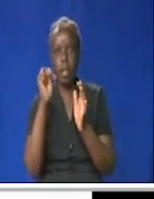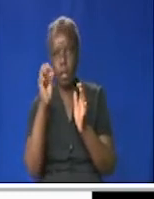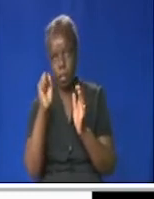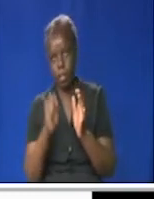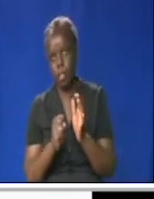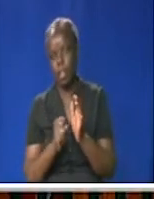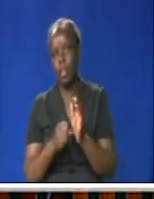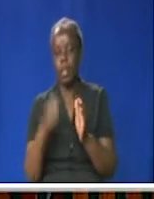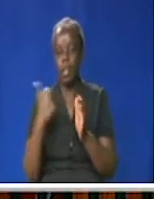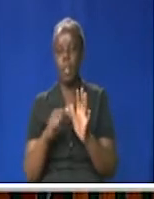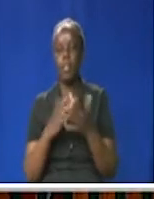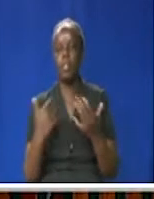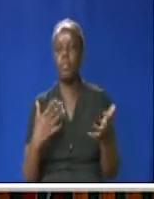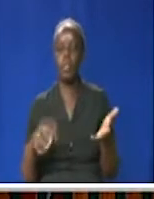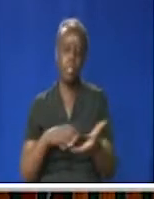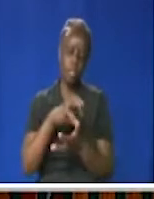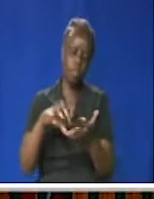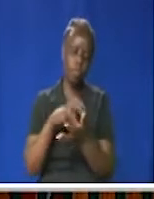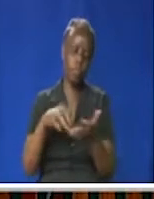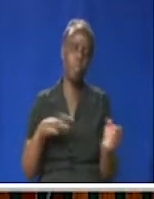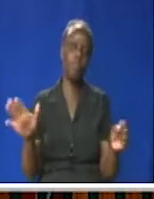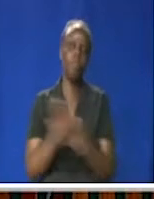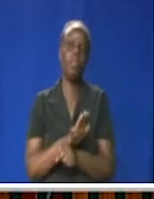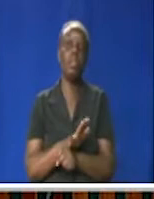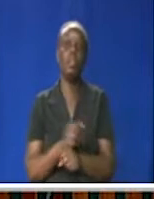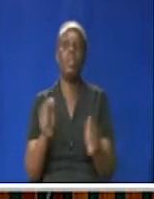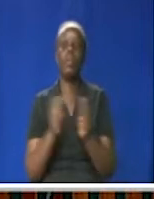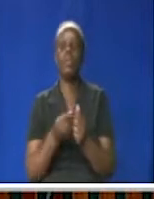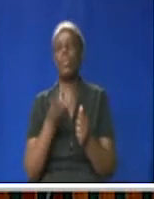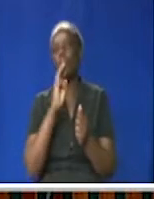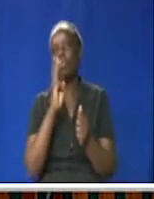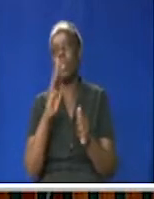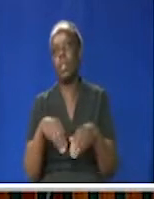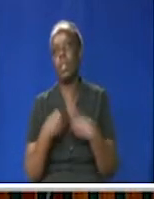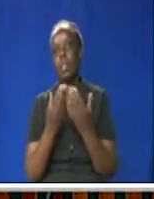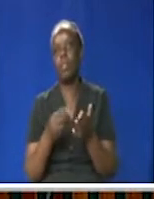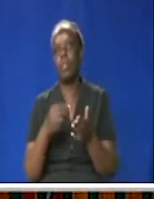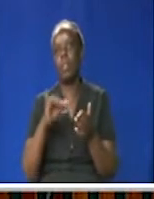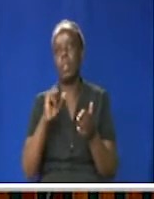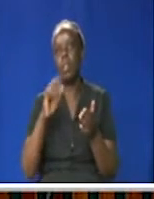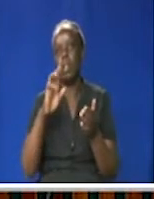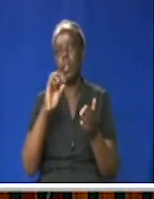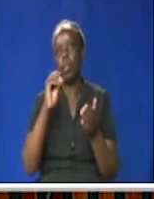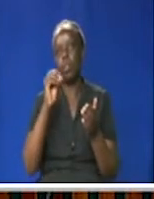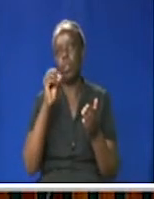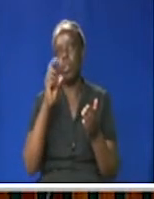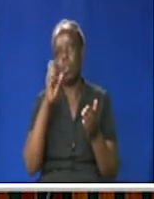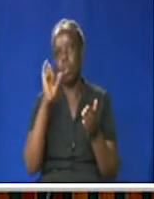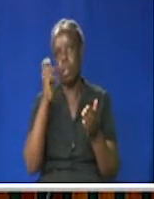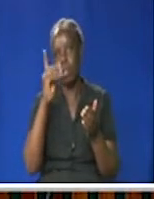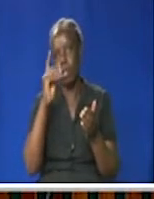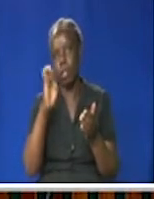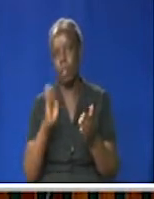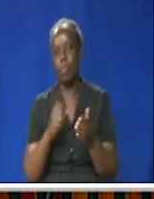that dissolves in water and gives hydroxide ions as the only negatively charged ion, we can call it